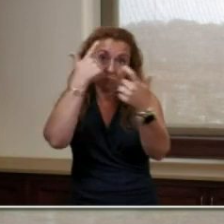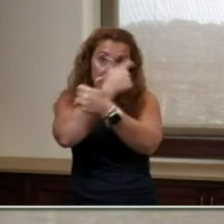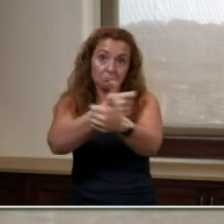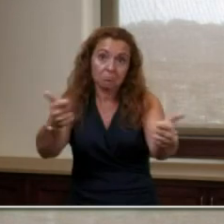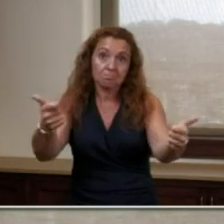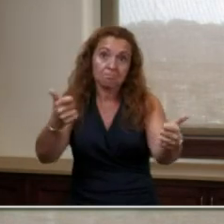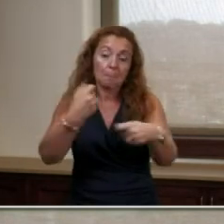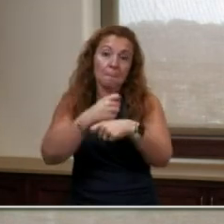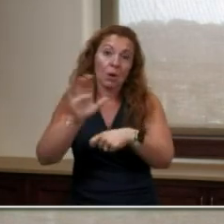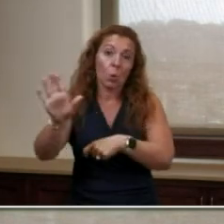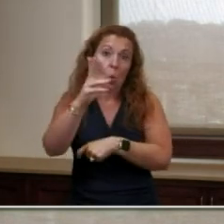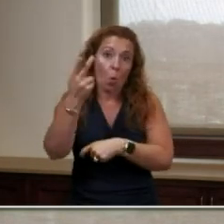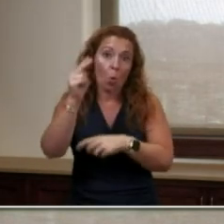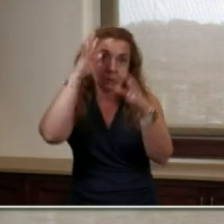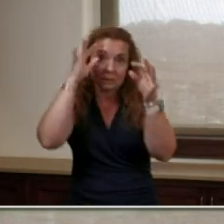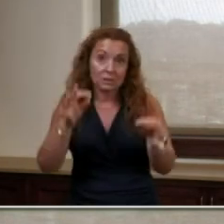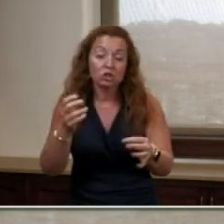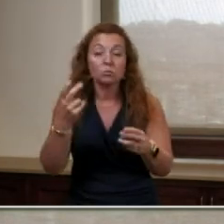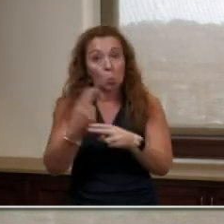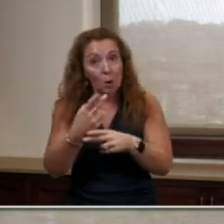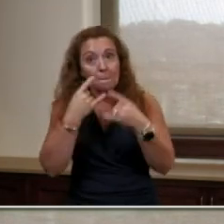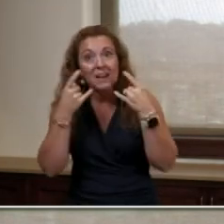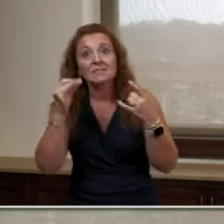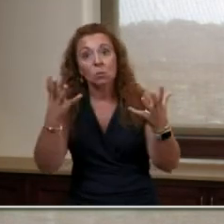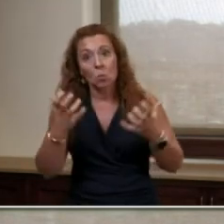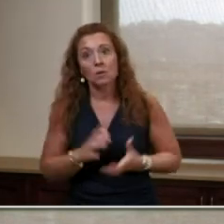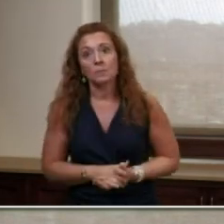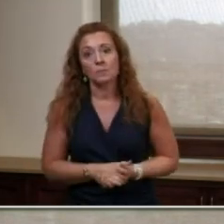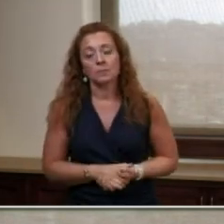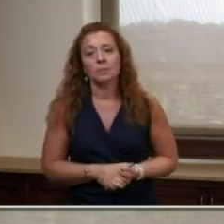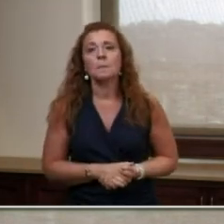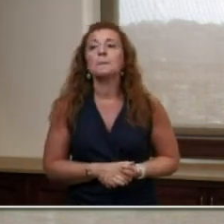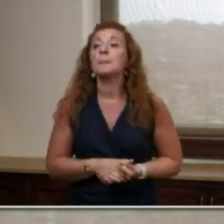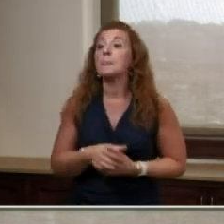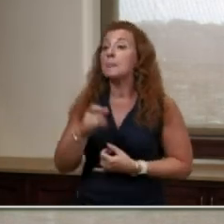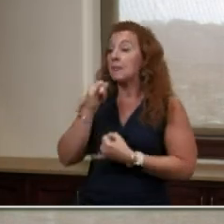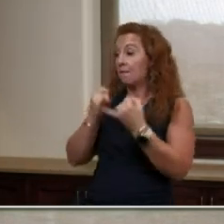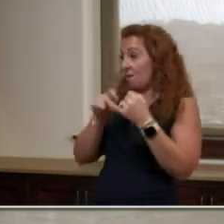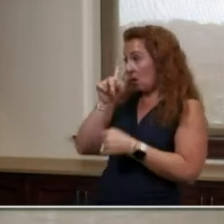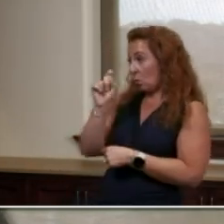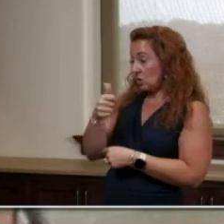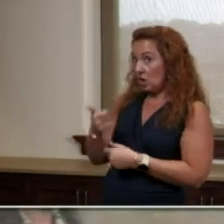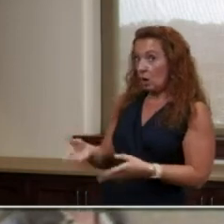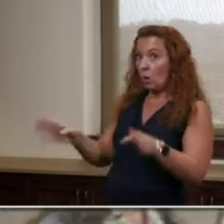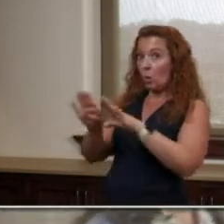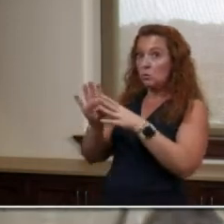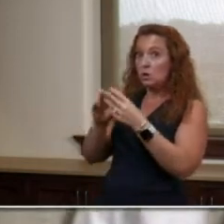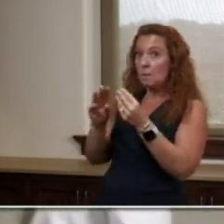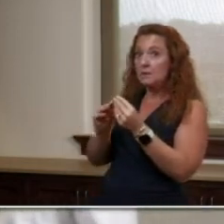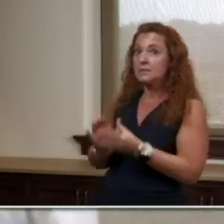do that as well if you're vaccinated. That was the final question. If there are any closing remarks.